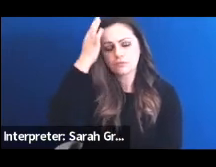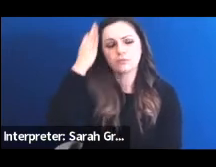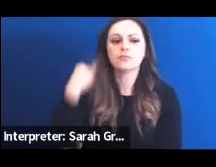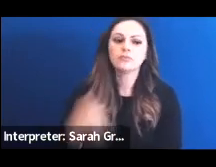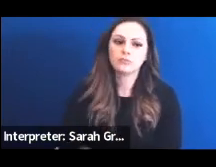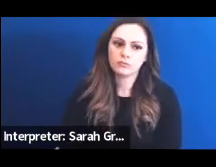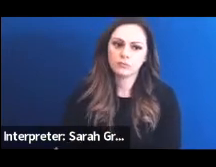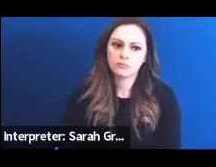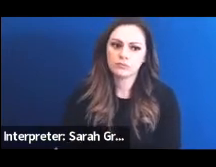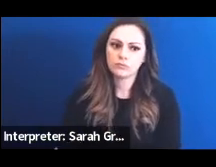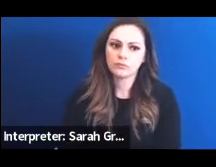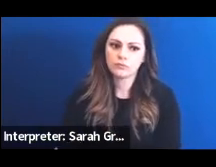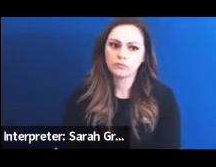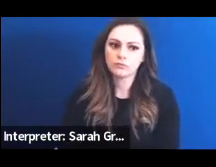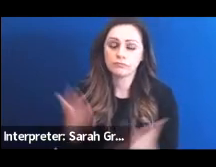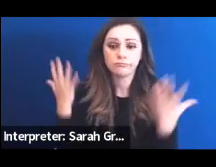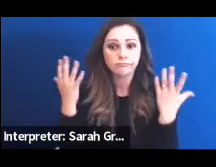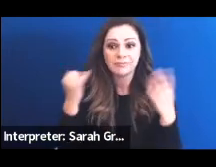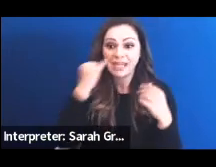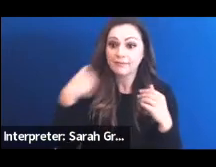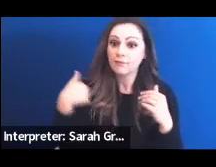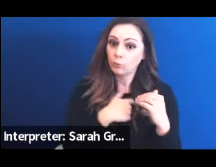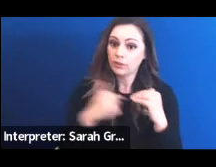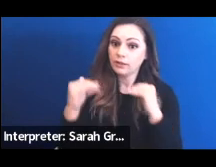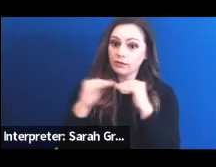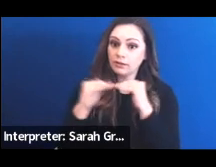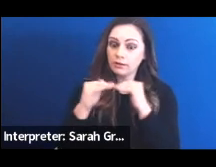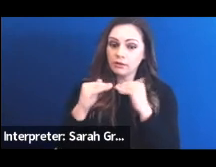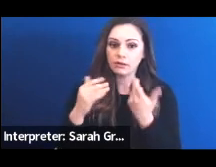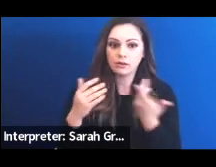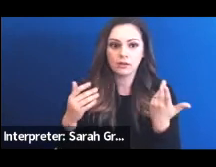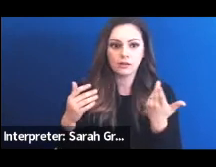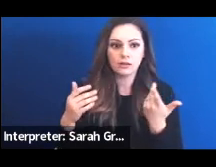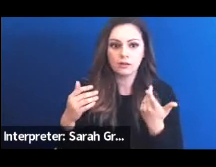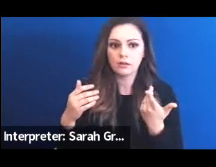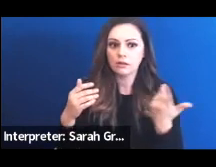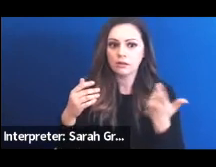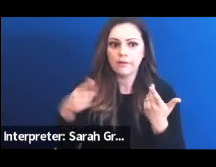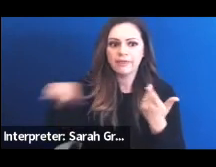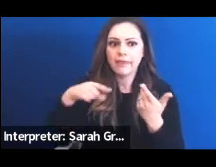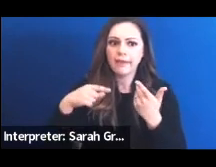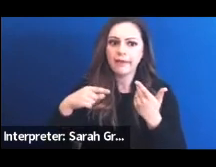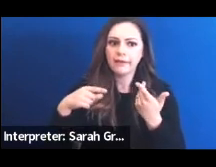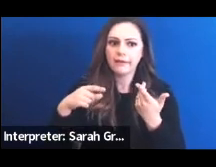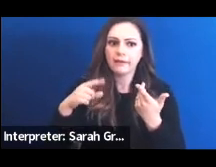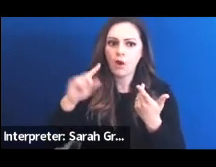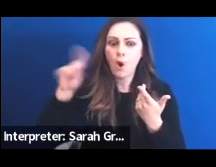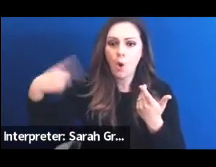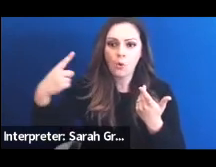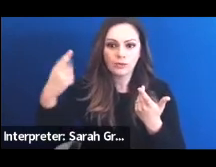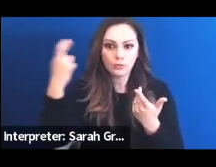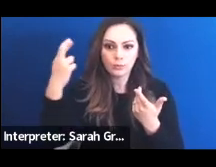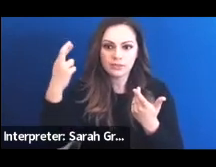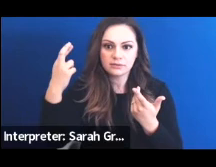a substance use disorder. We wouldn't discharge people if they started manifesting symptoms, as in using drugs